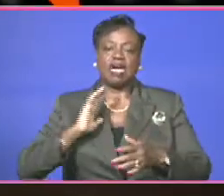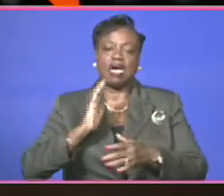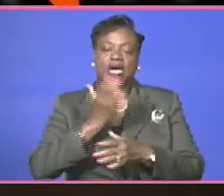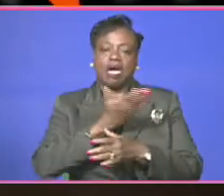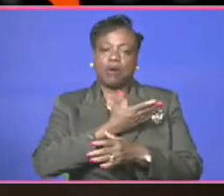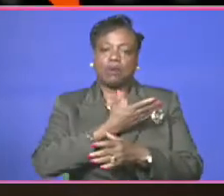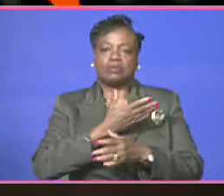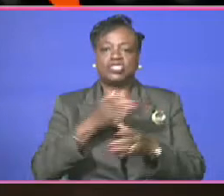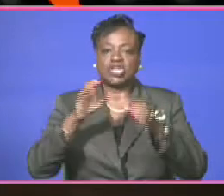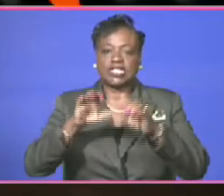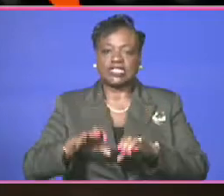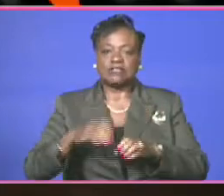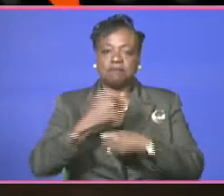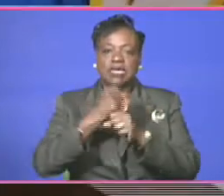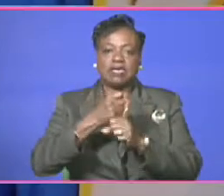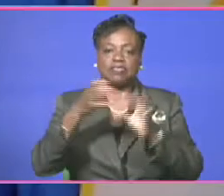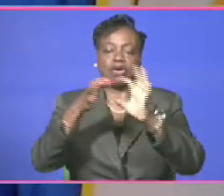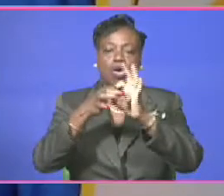near future is great.